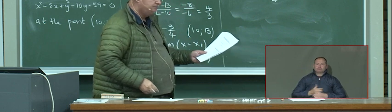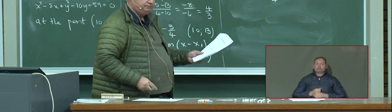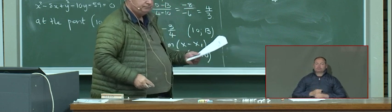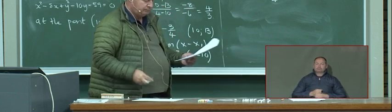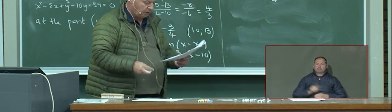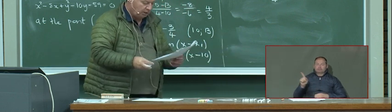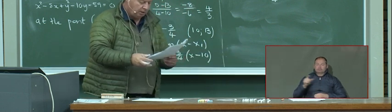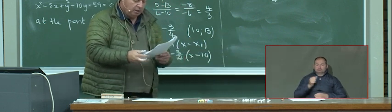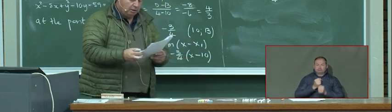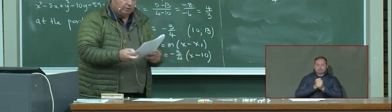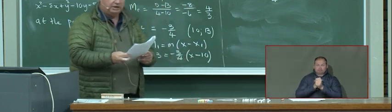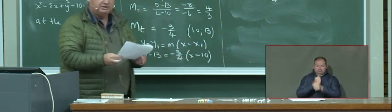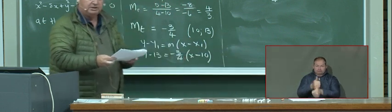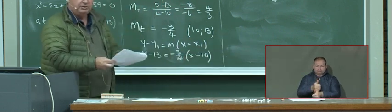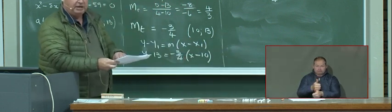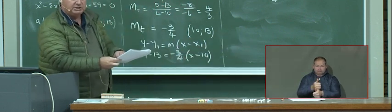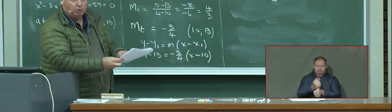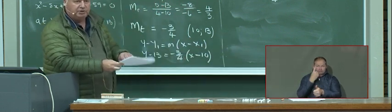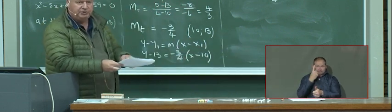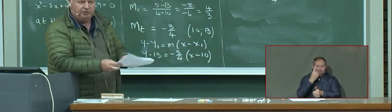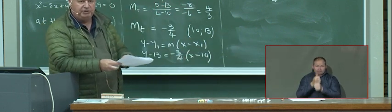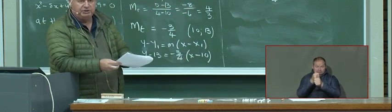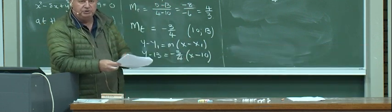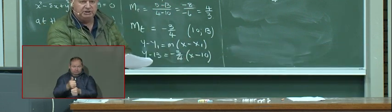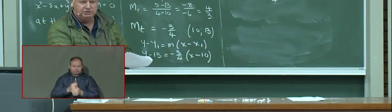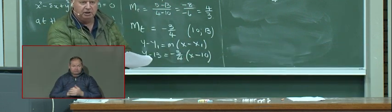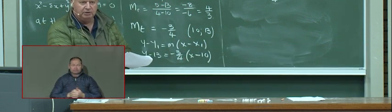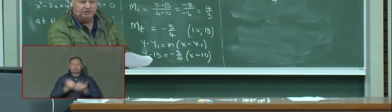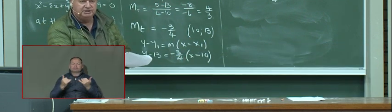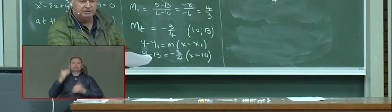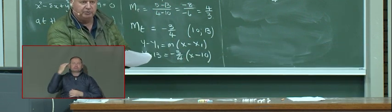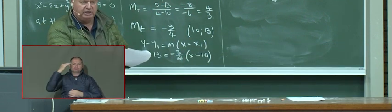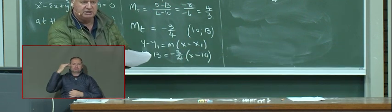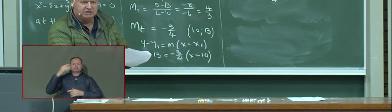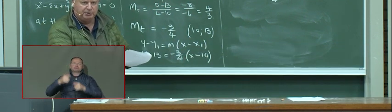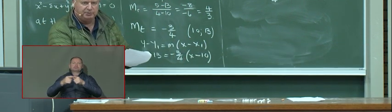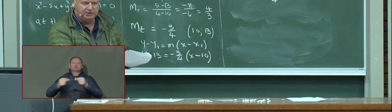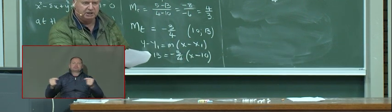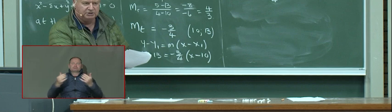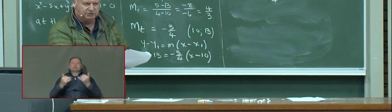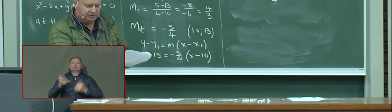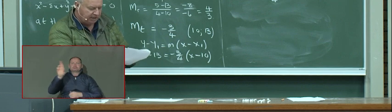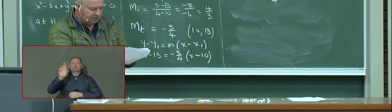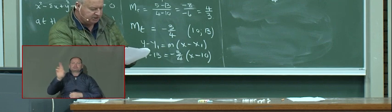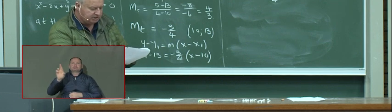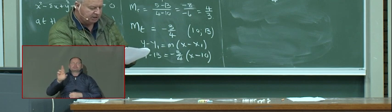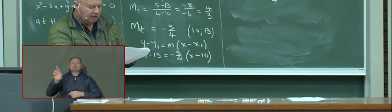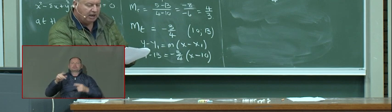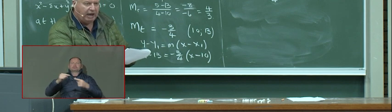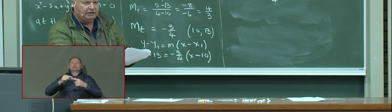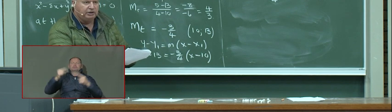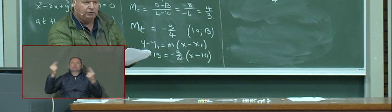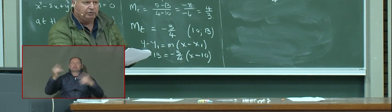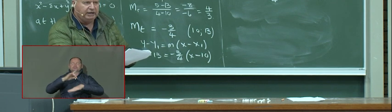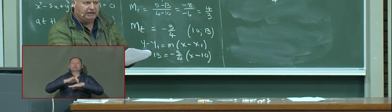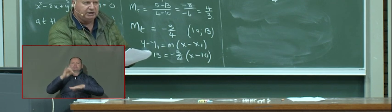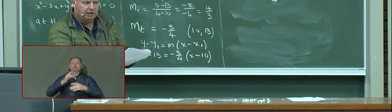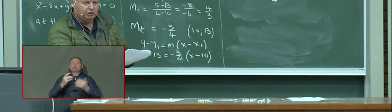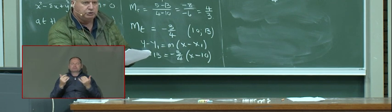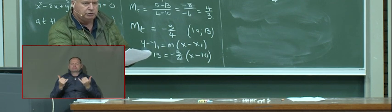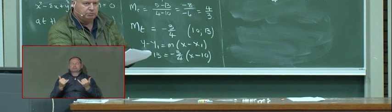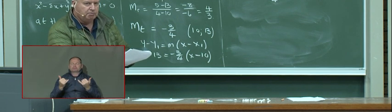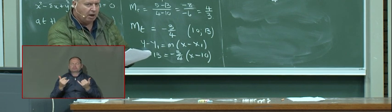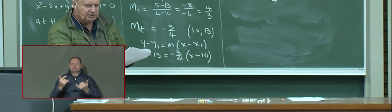me? Right, so that's all the theory that you need to know, is that the radius is perpendicular to a tangent, and you